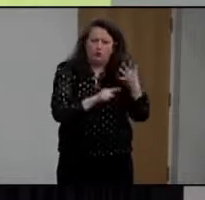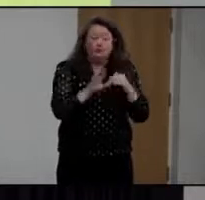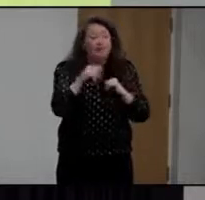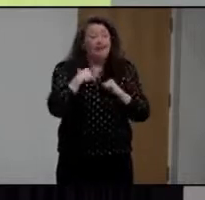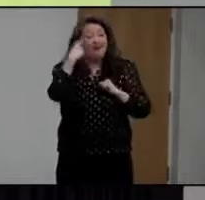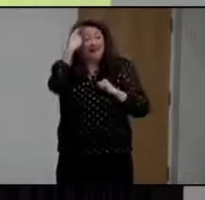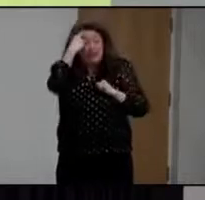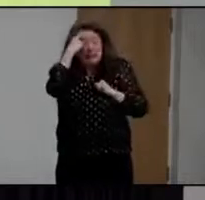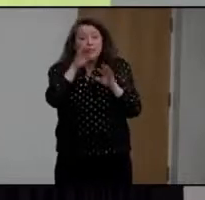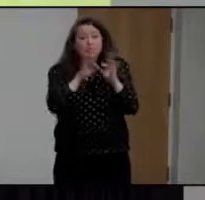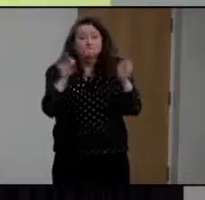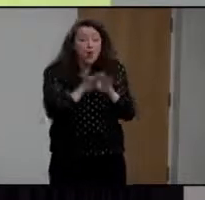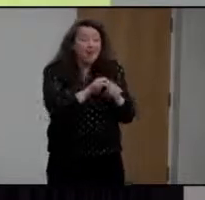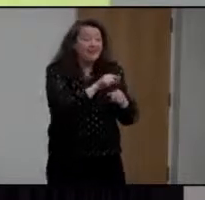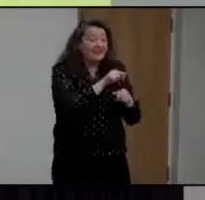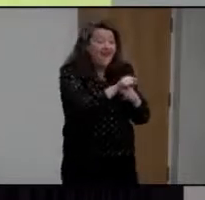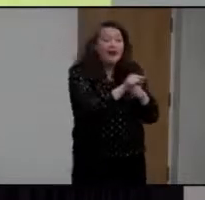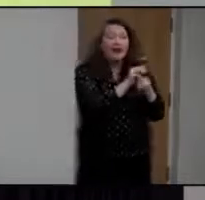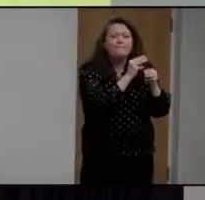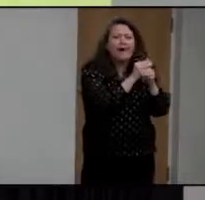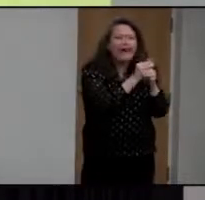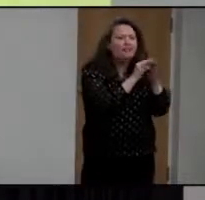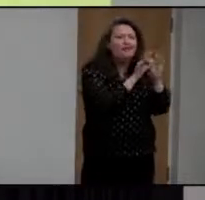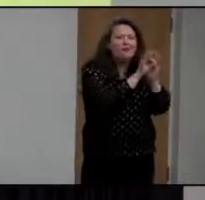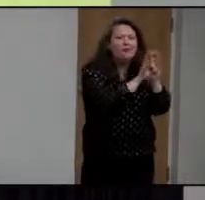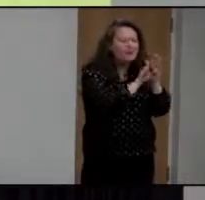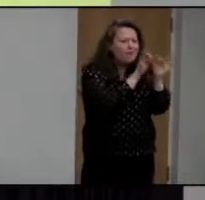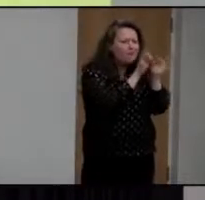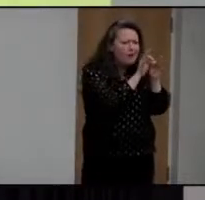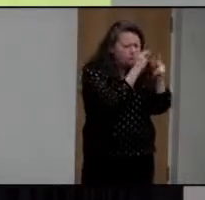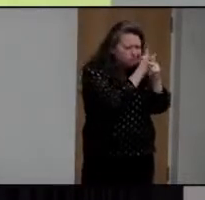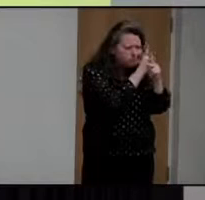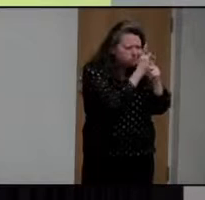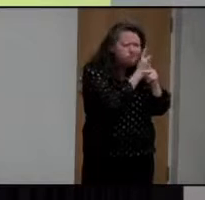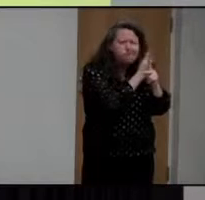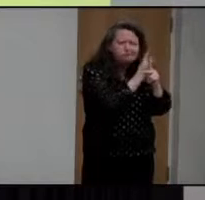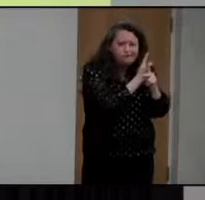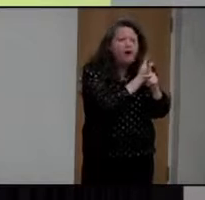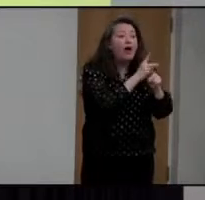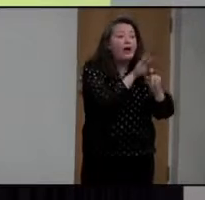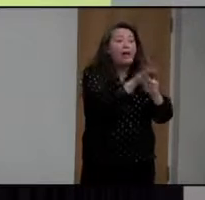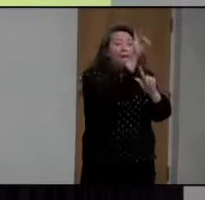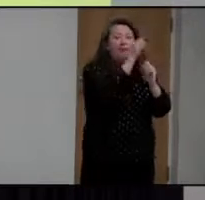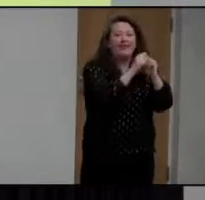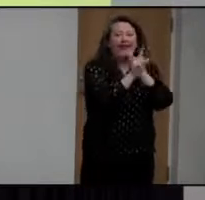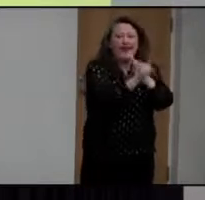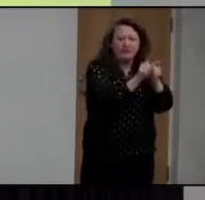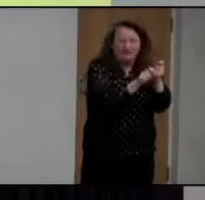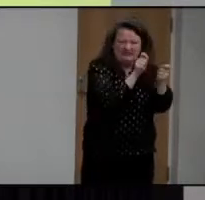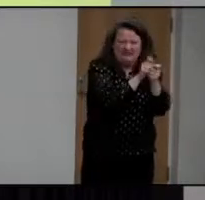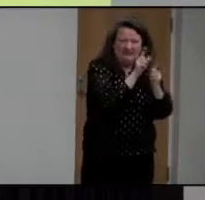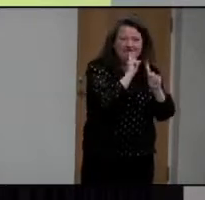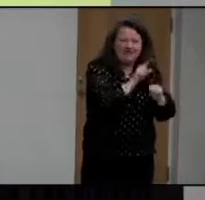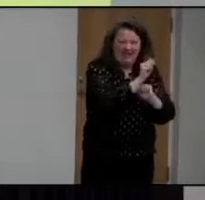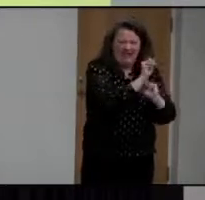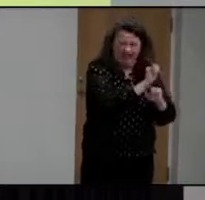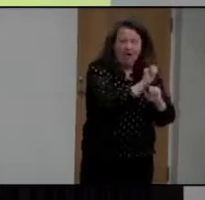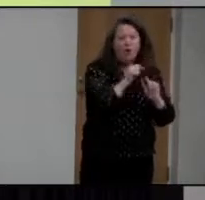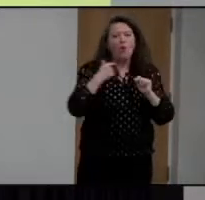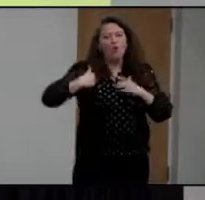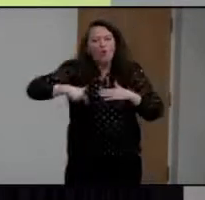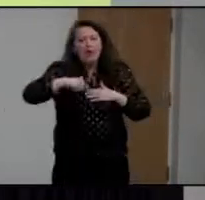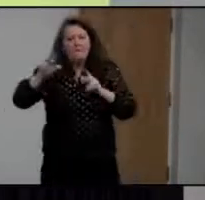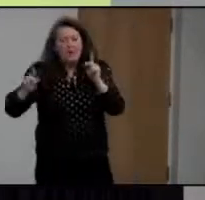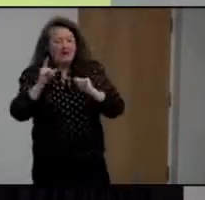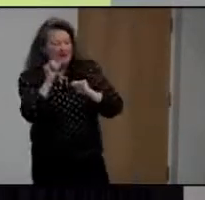answer based on, and that is basically requiring some kind of understanding of the algorithm